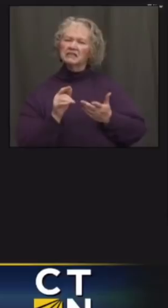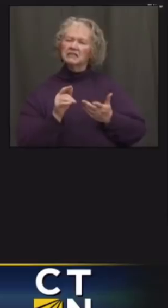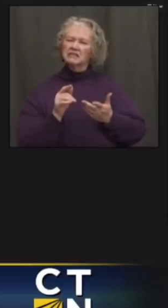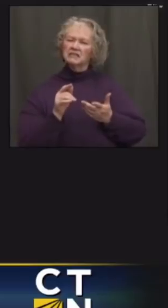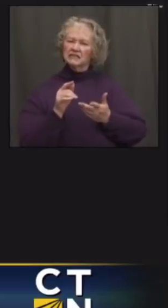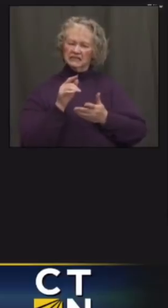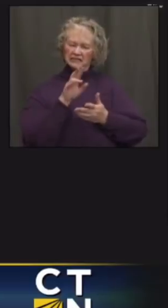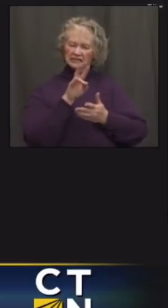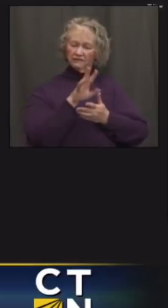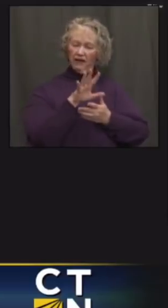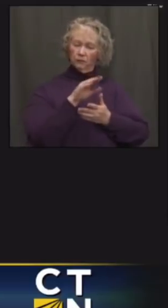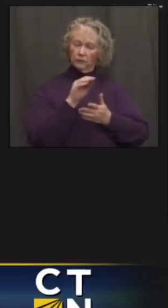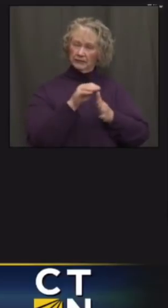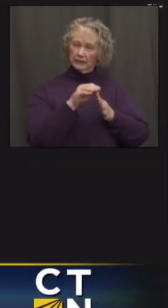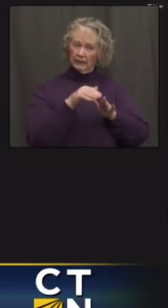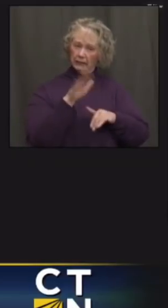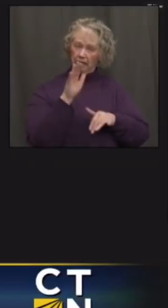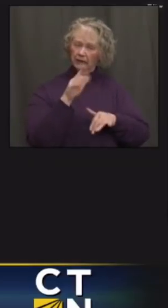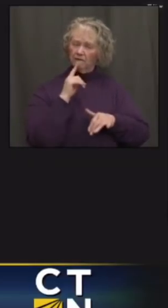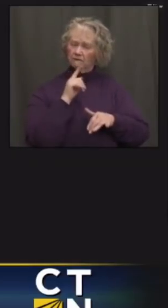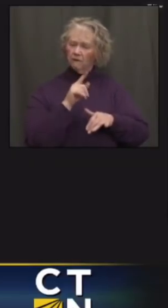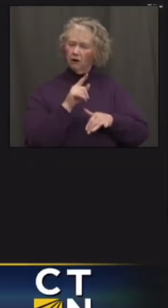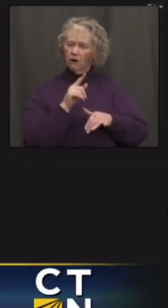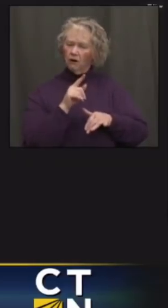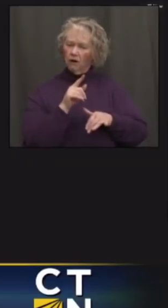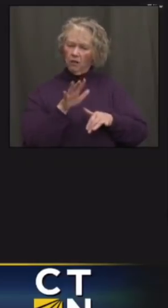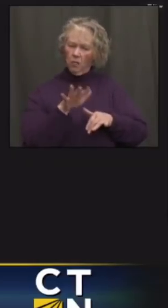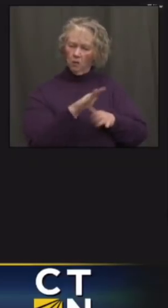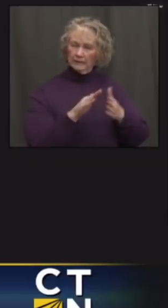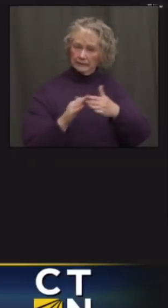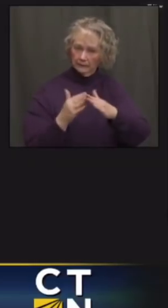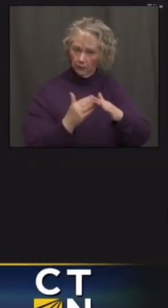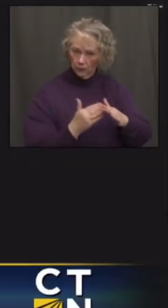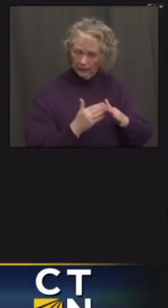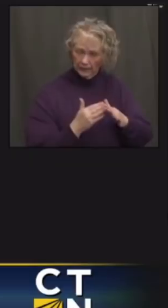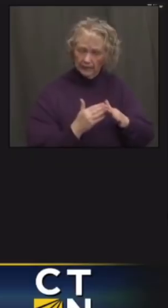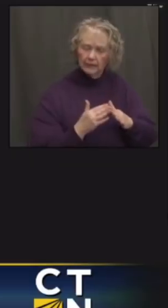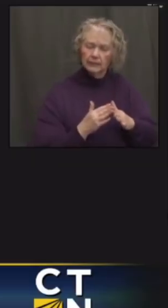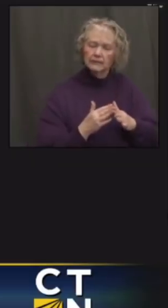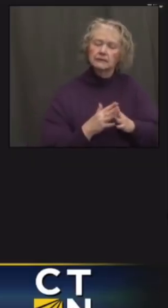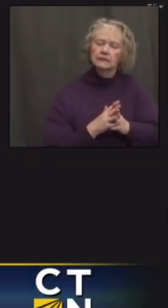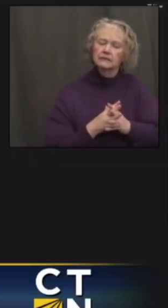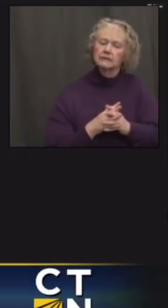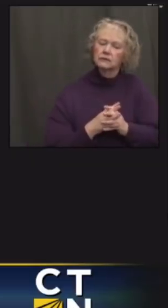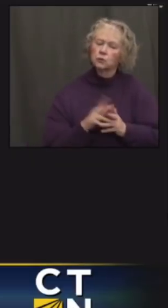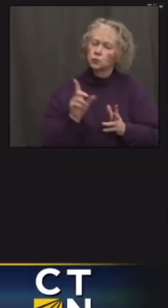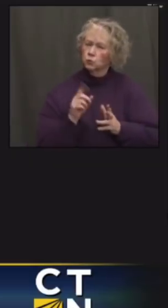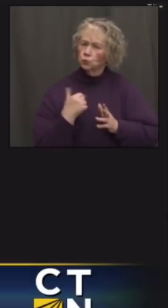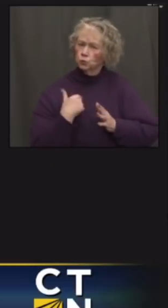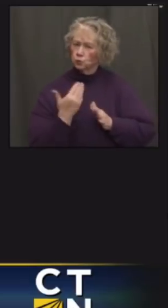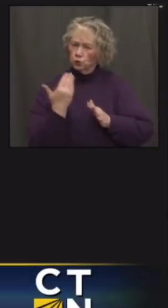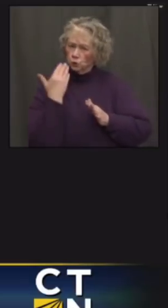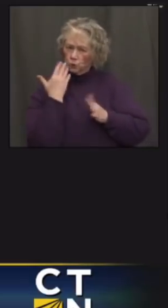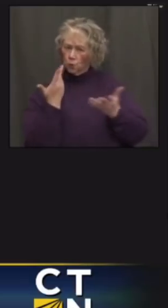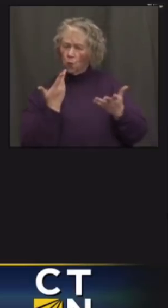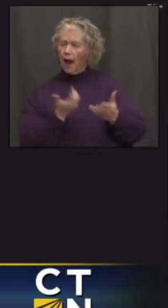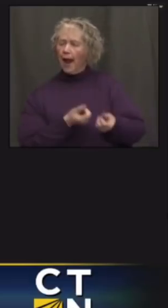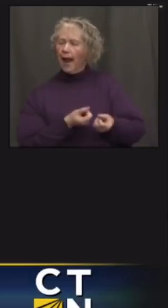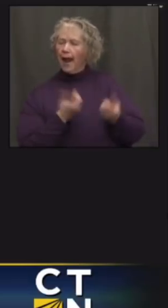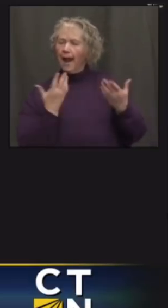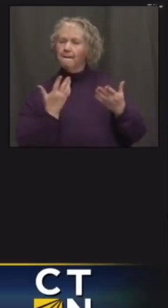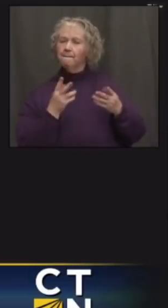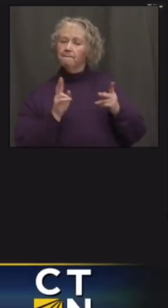75% of the vaccines were going to, I believe, the 34 communities with SBI indexes of 75%